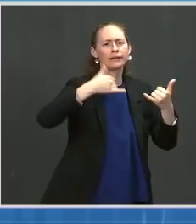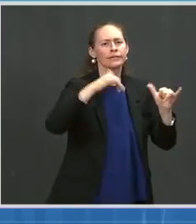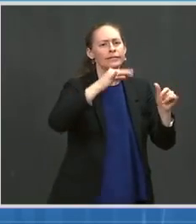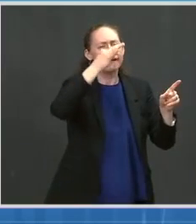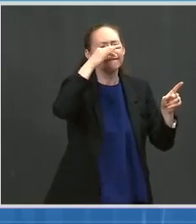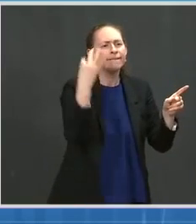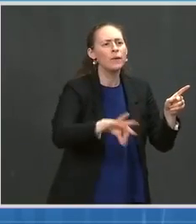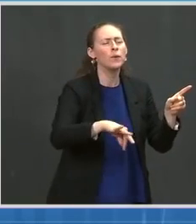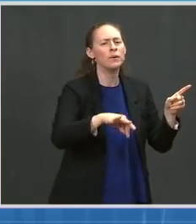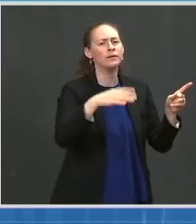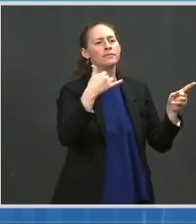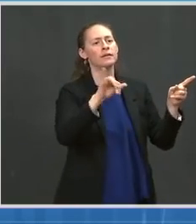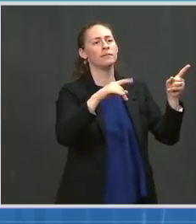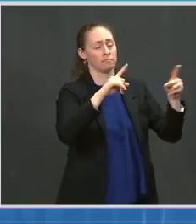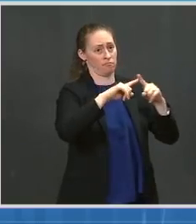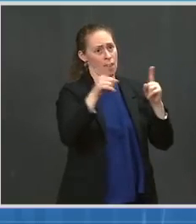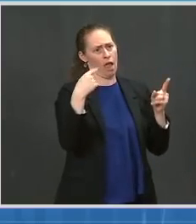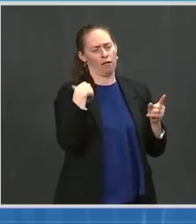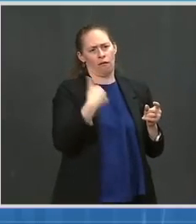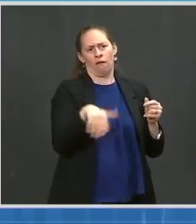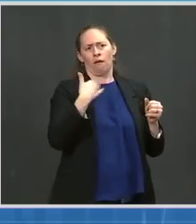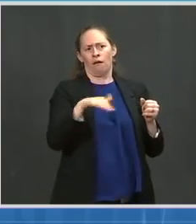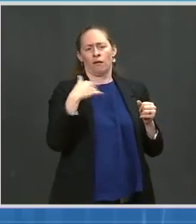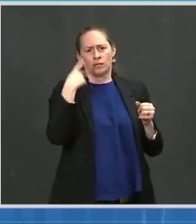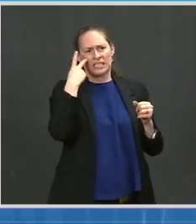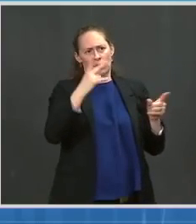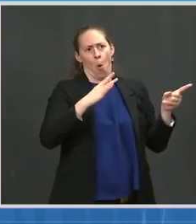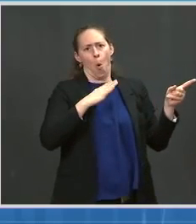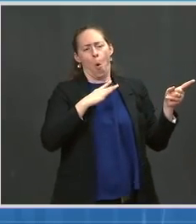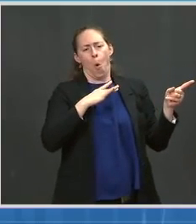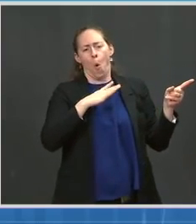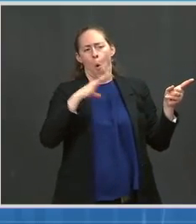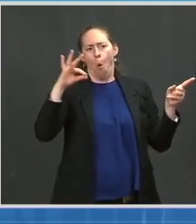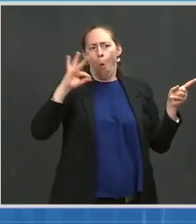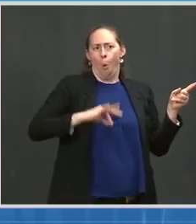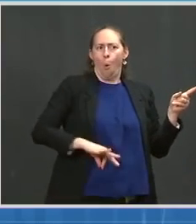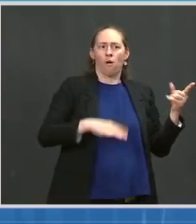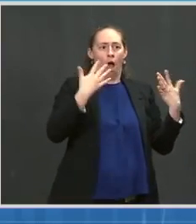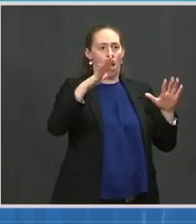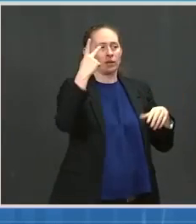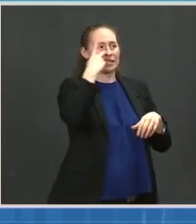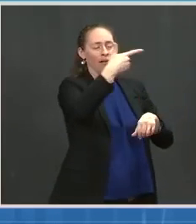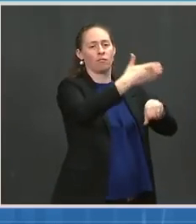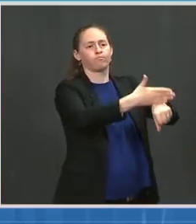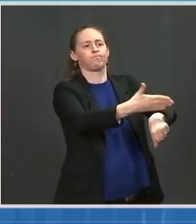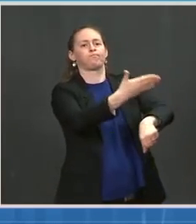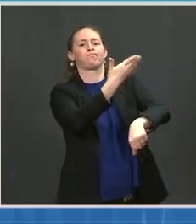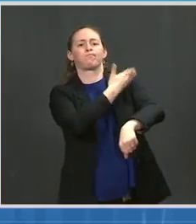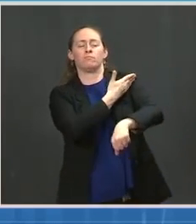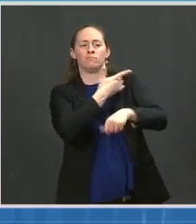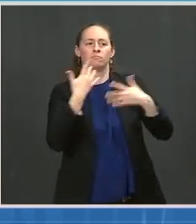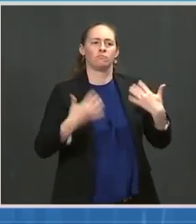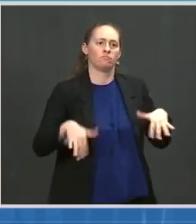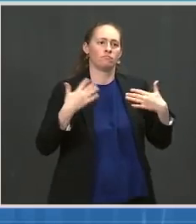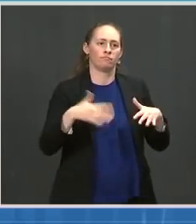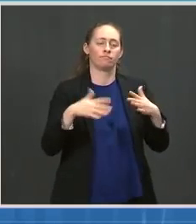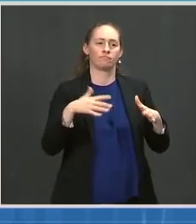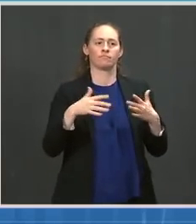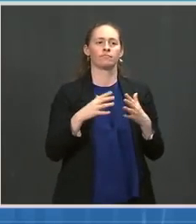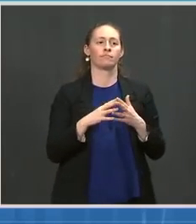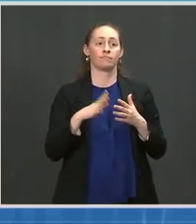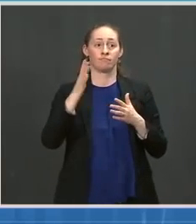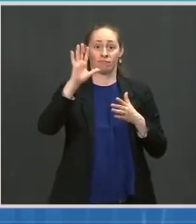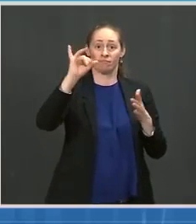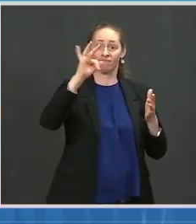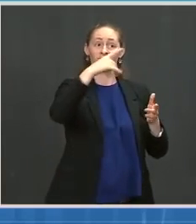seeing a very, very beneficial effect already. So whether or not they will have reached herd immunity, again, herd immunity